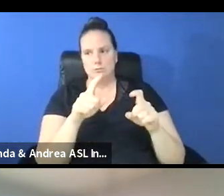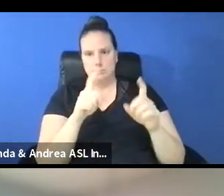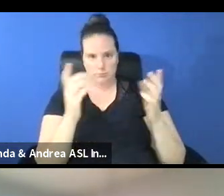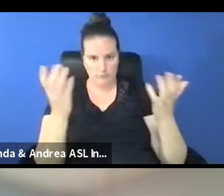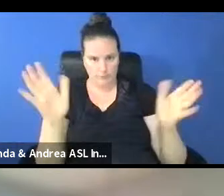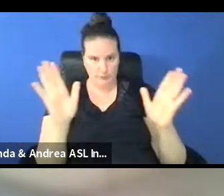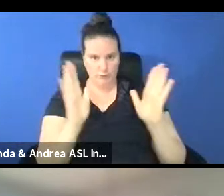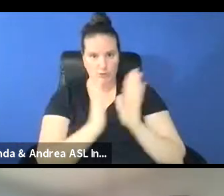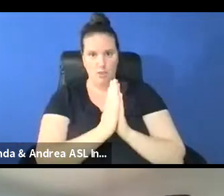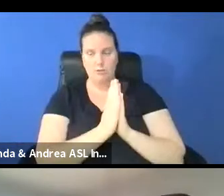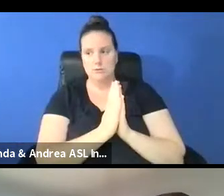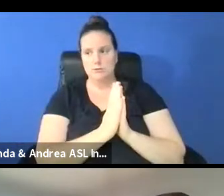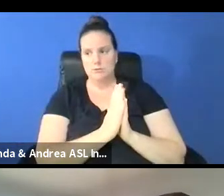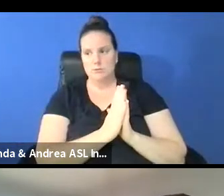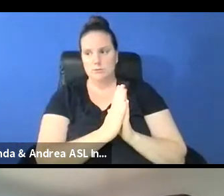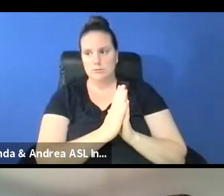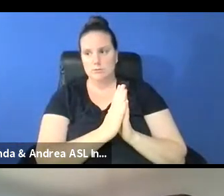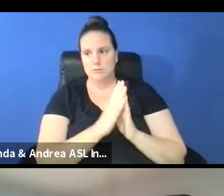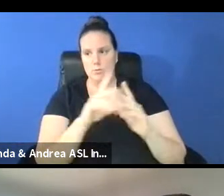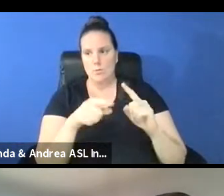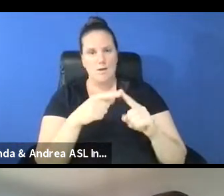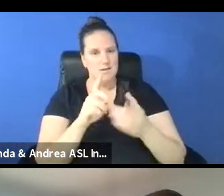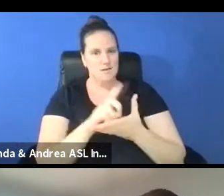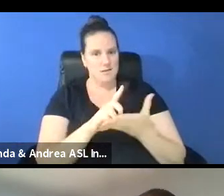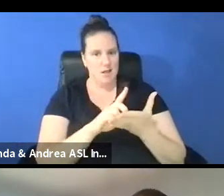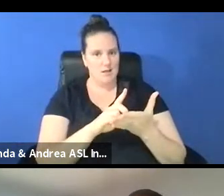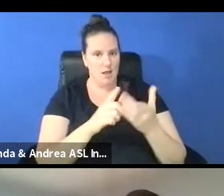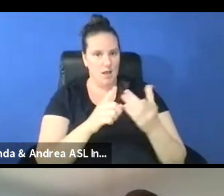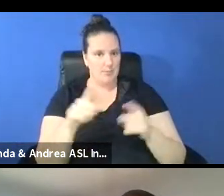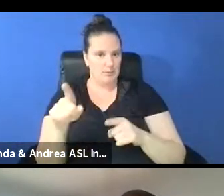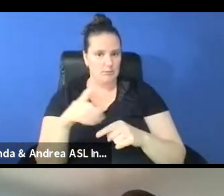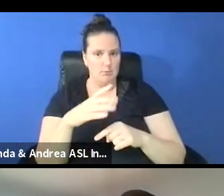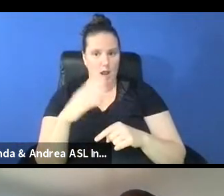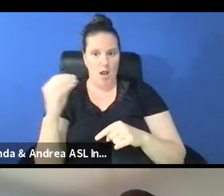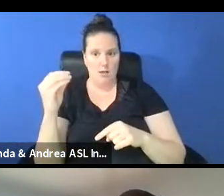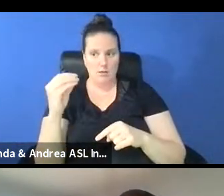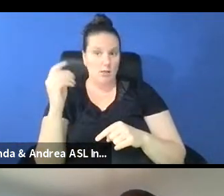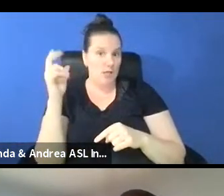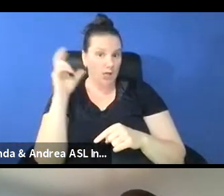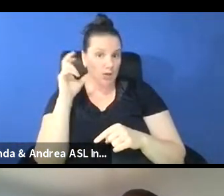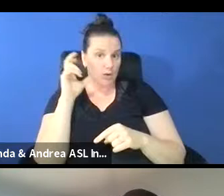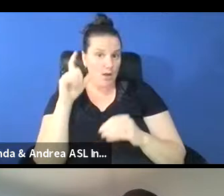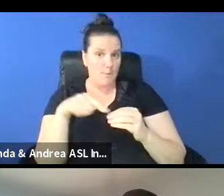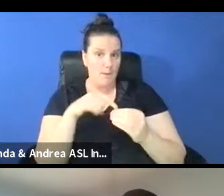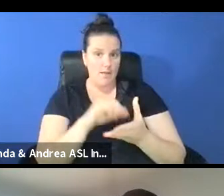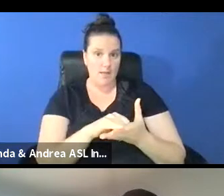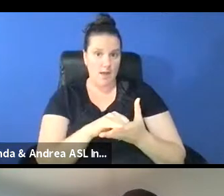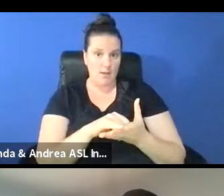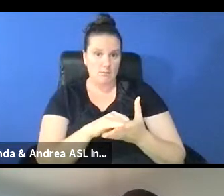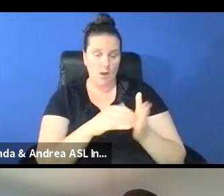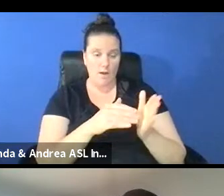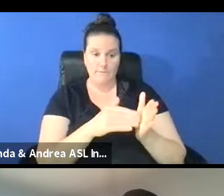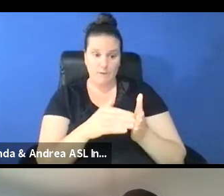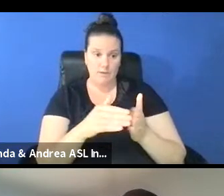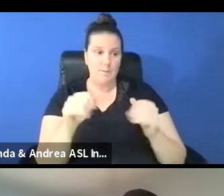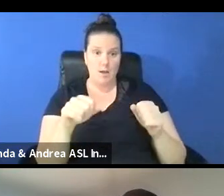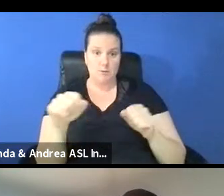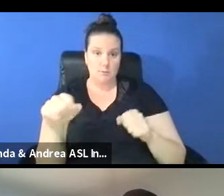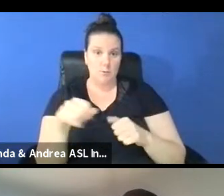asked while the design is happening, and hearing about it as often as